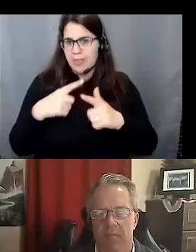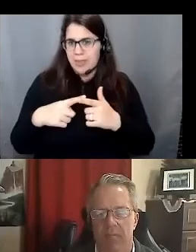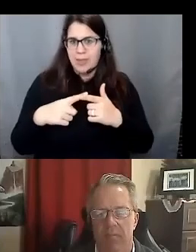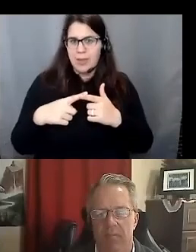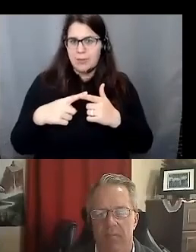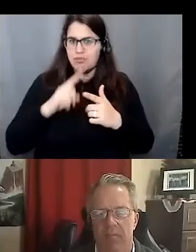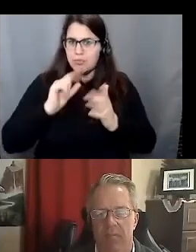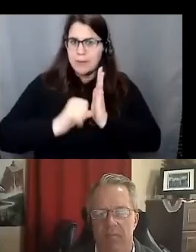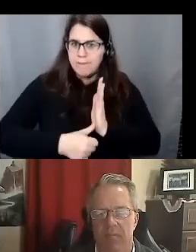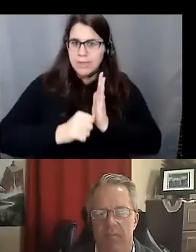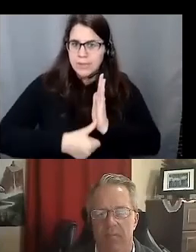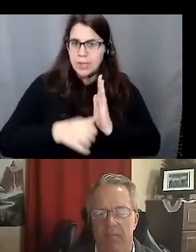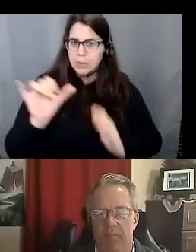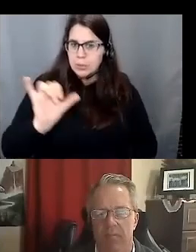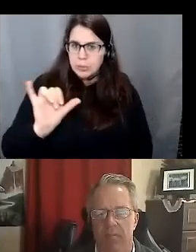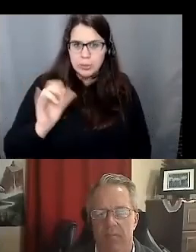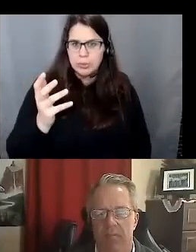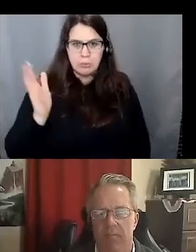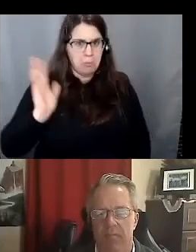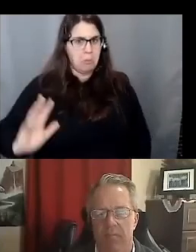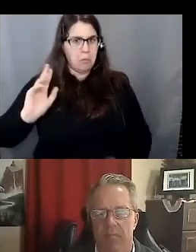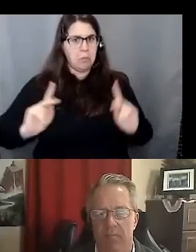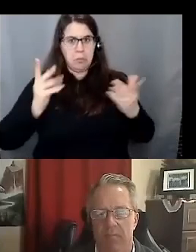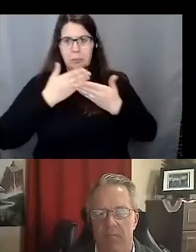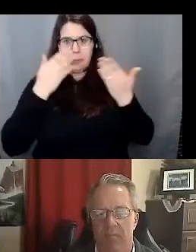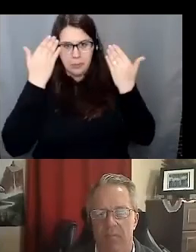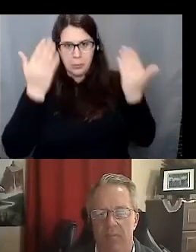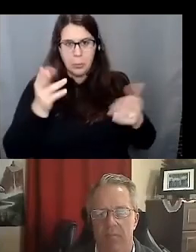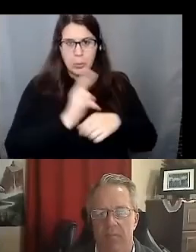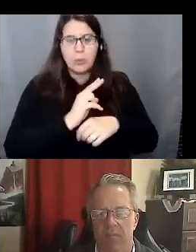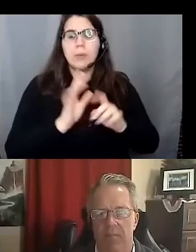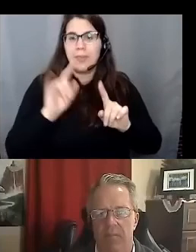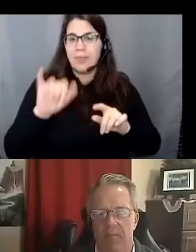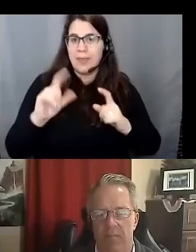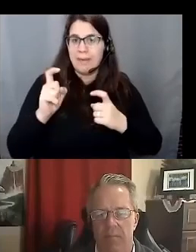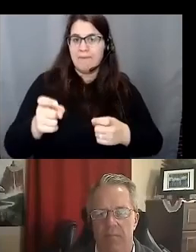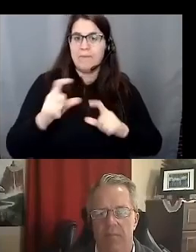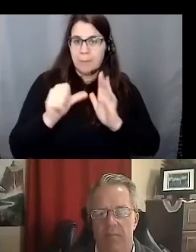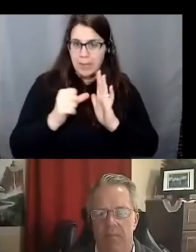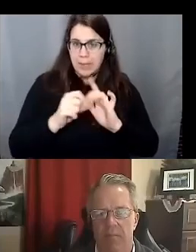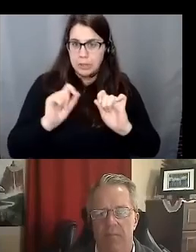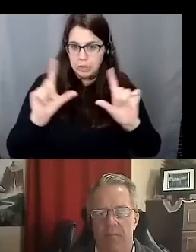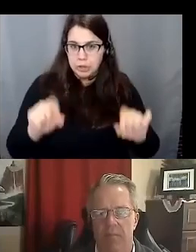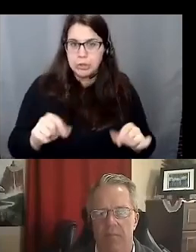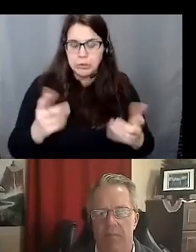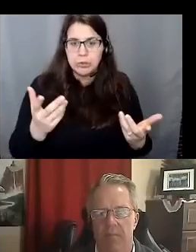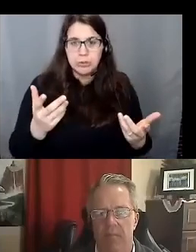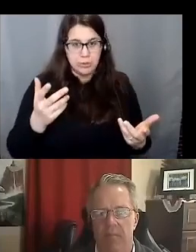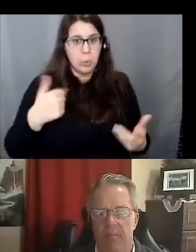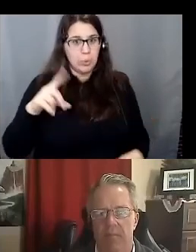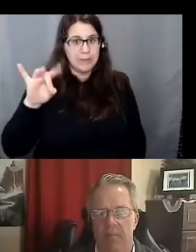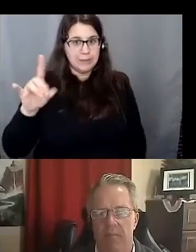that people may not have used even before. For example, that gifting page. We did have the